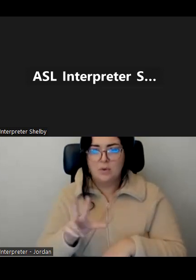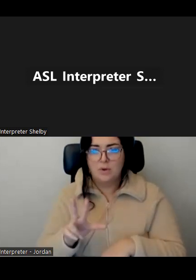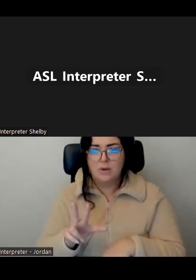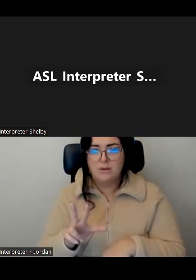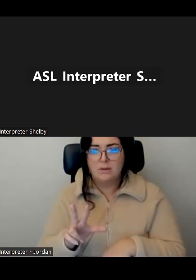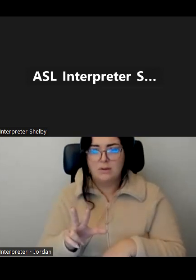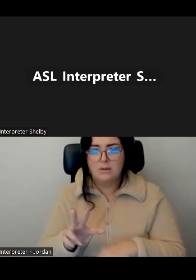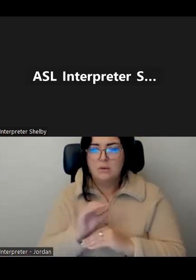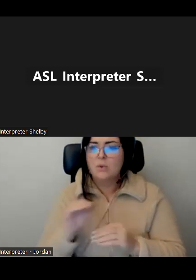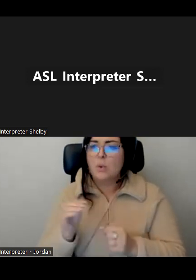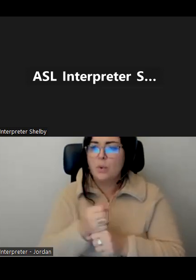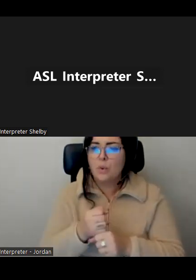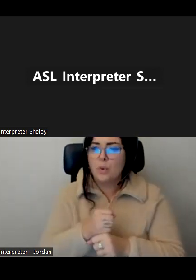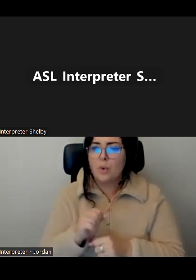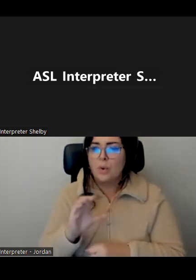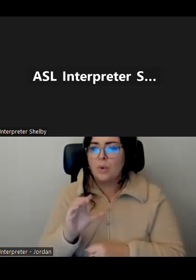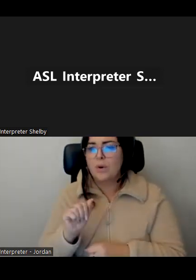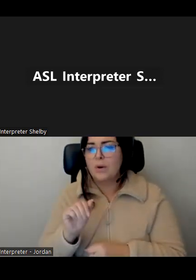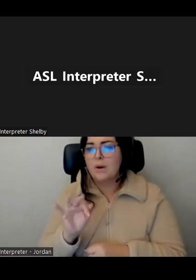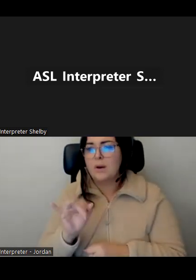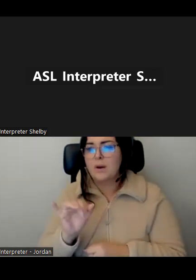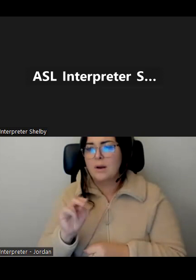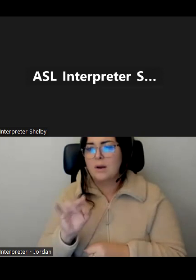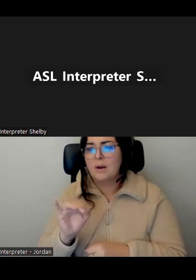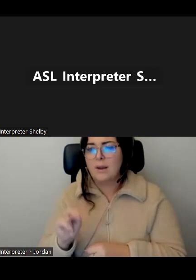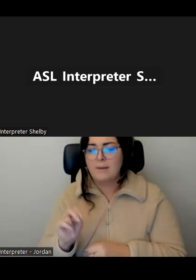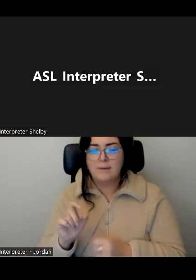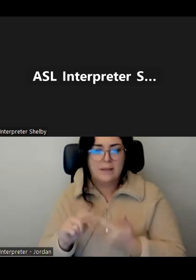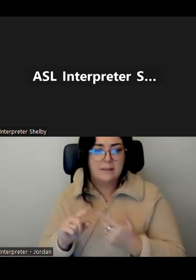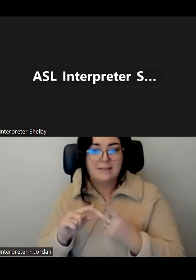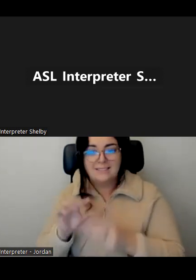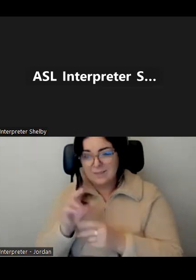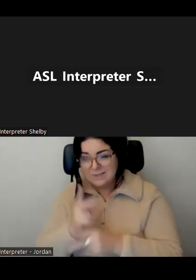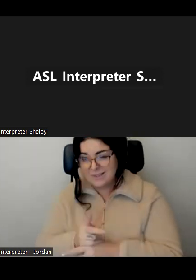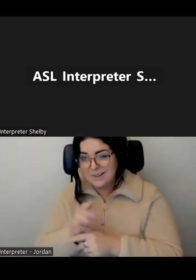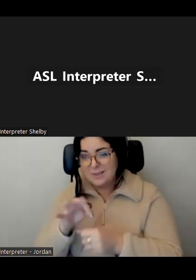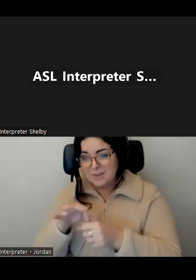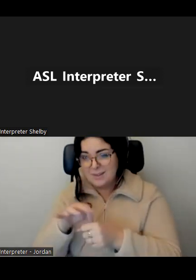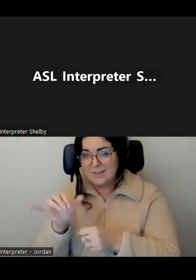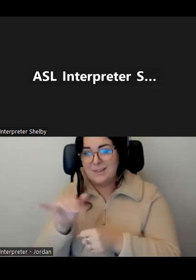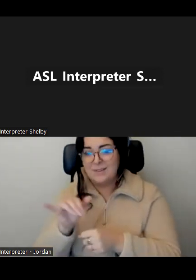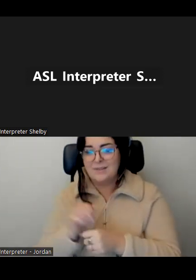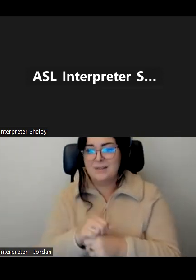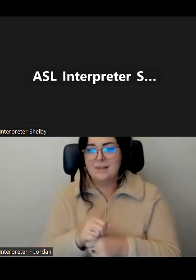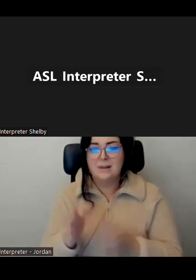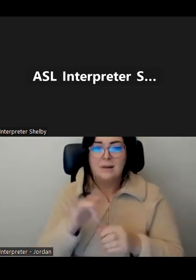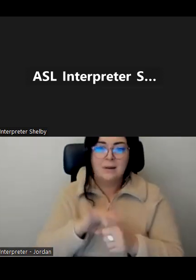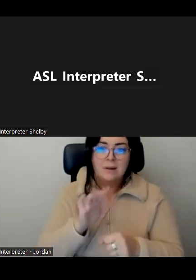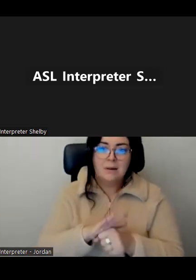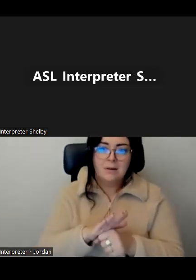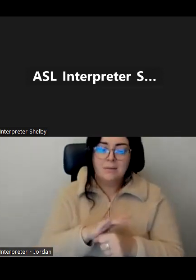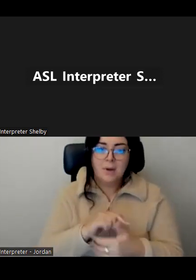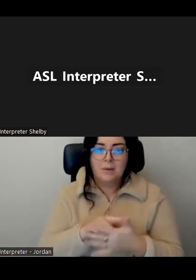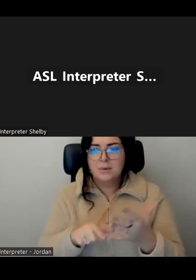any caffeinated coffee. Got to be careful with some teas as well, right? Pop, colas,